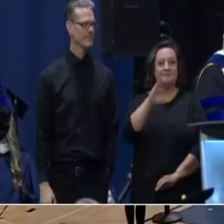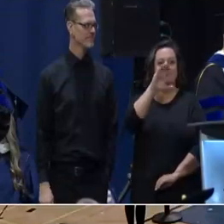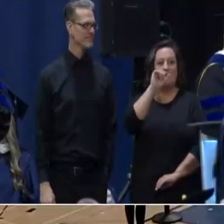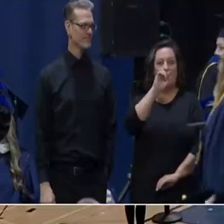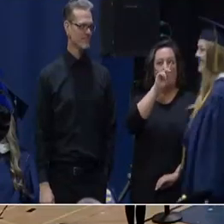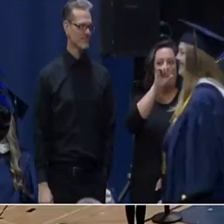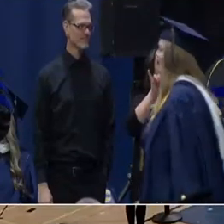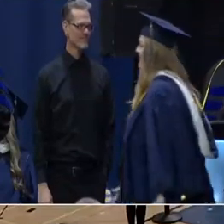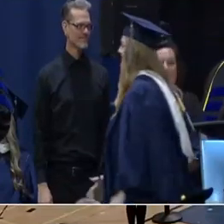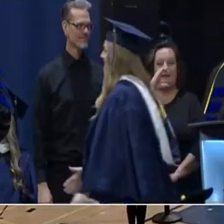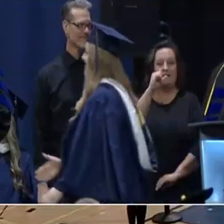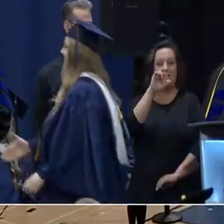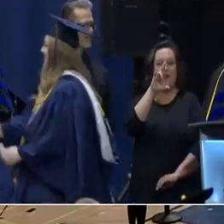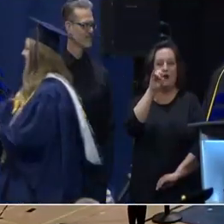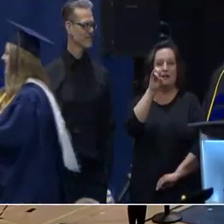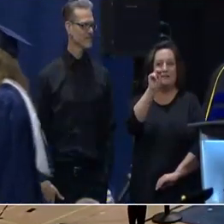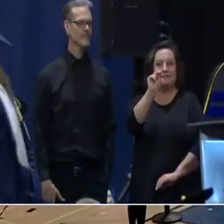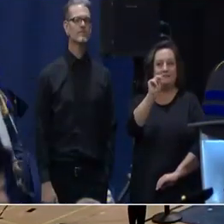Courtney Carson.